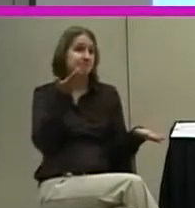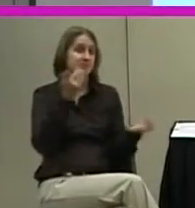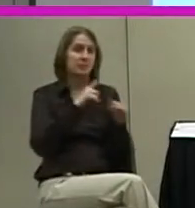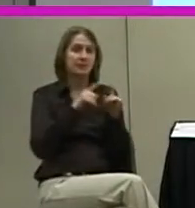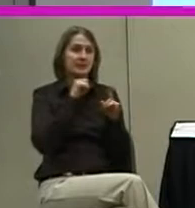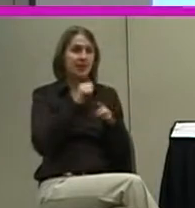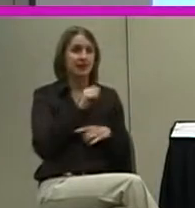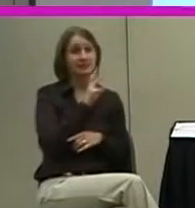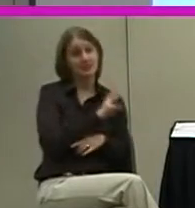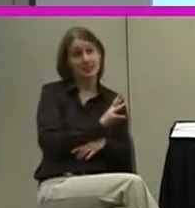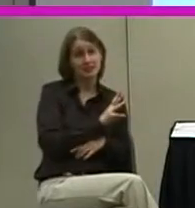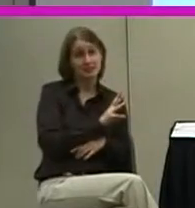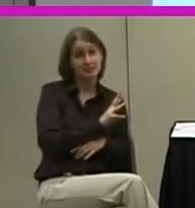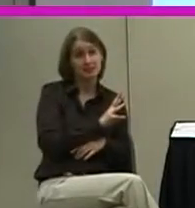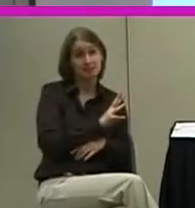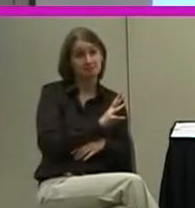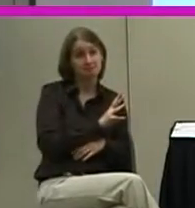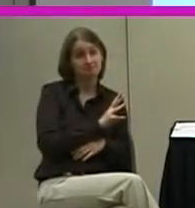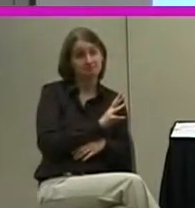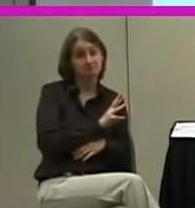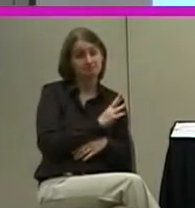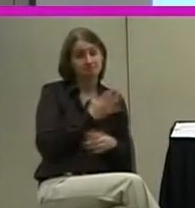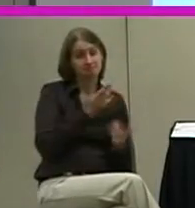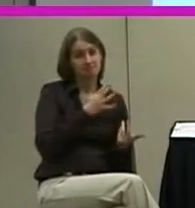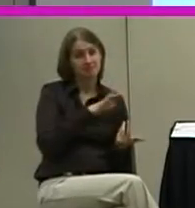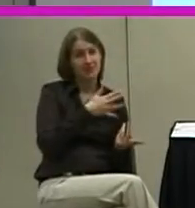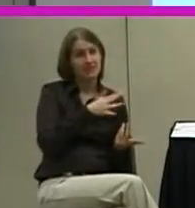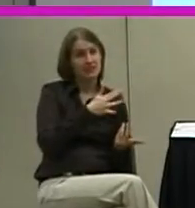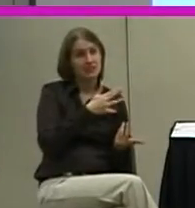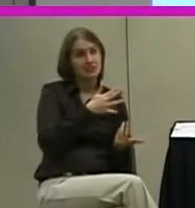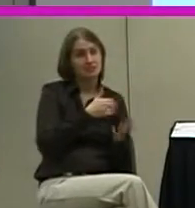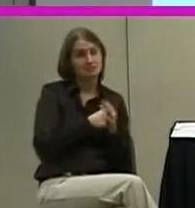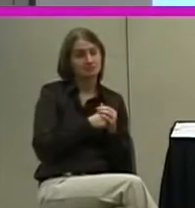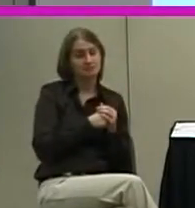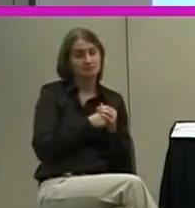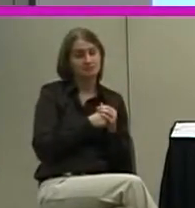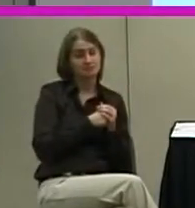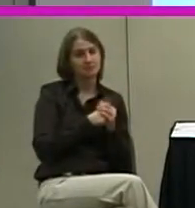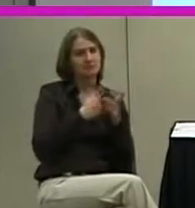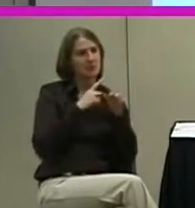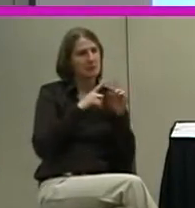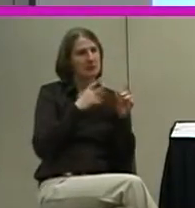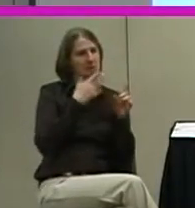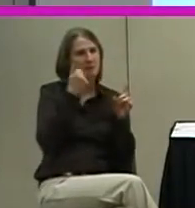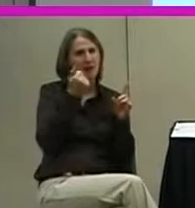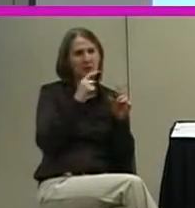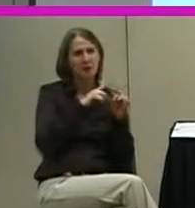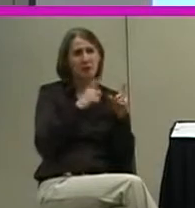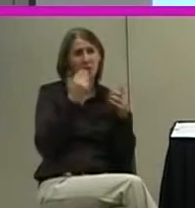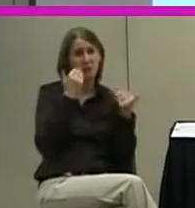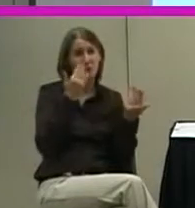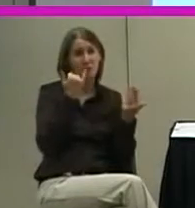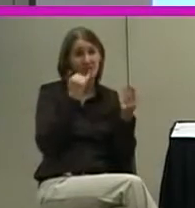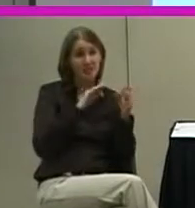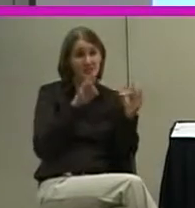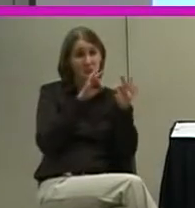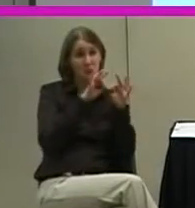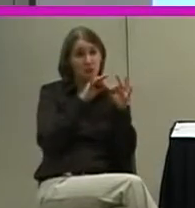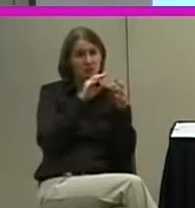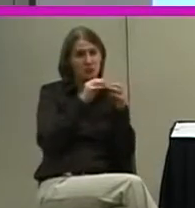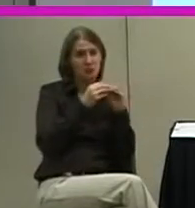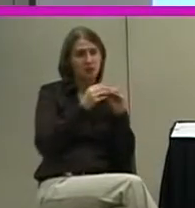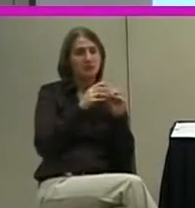hasn't. 6, iffy. But it's better, but we don't know if that's significant. 7, didn't